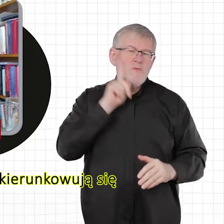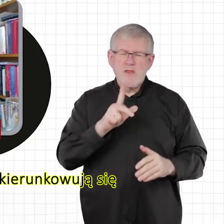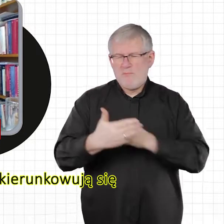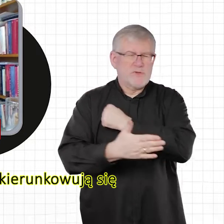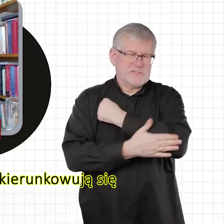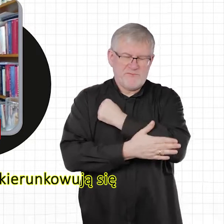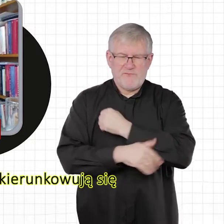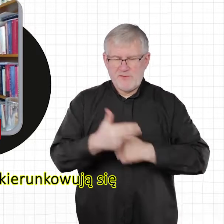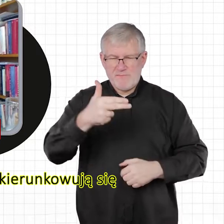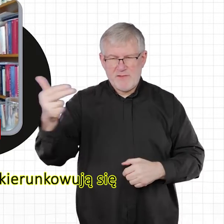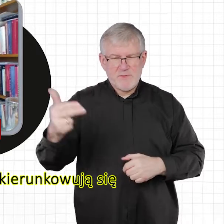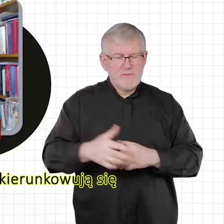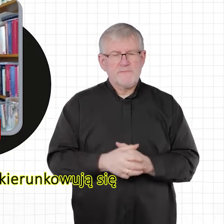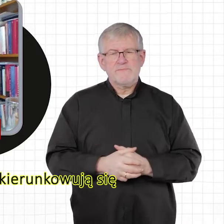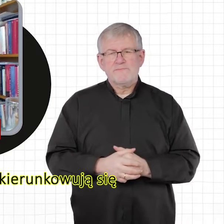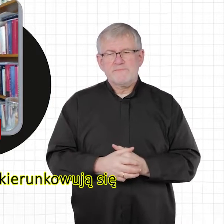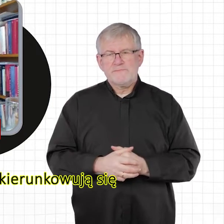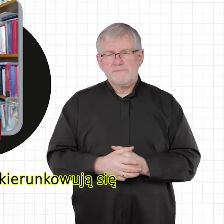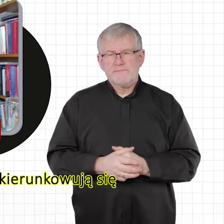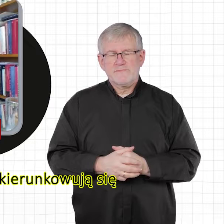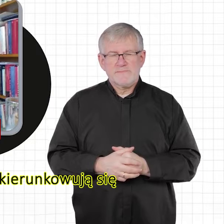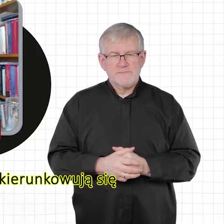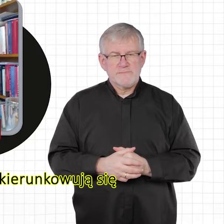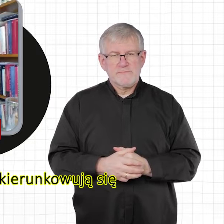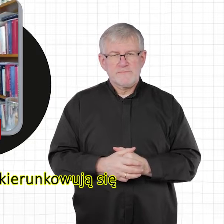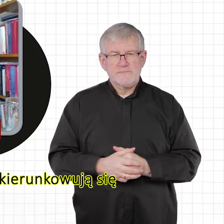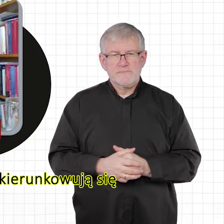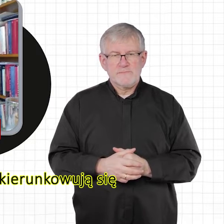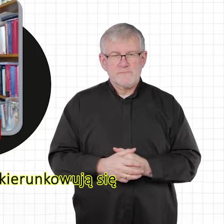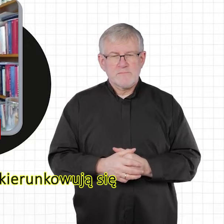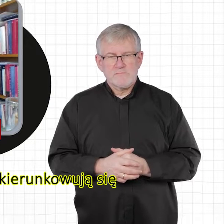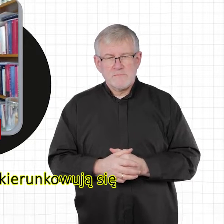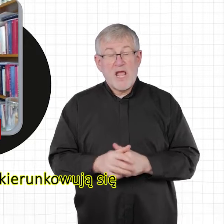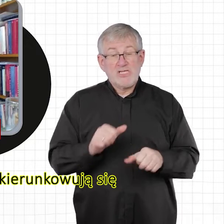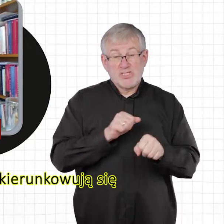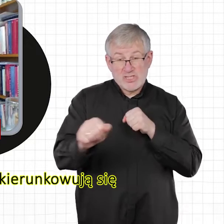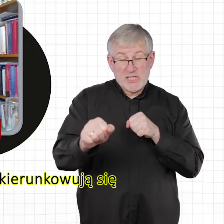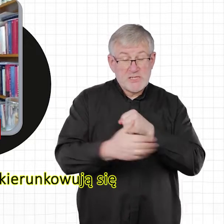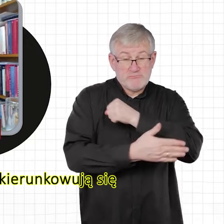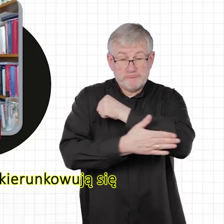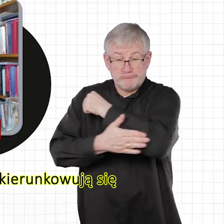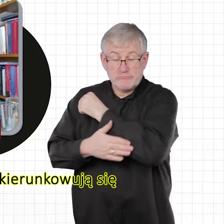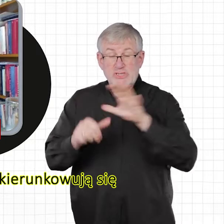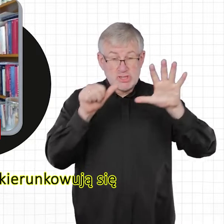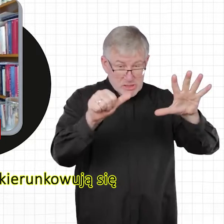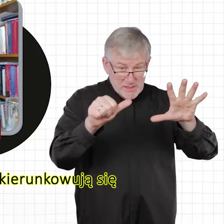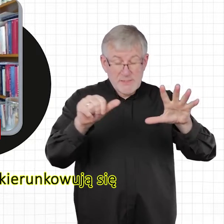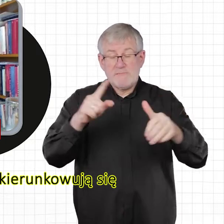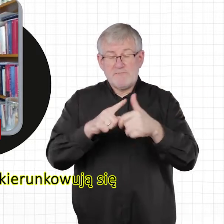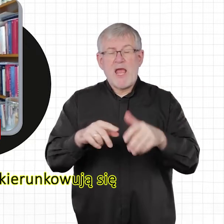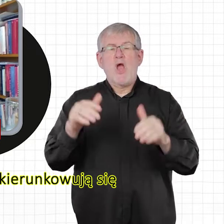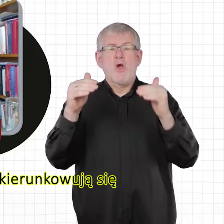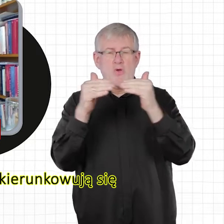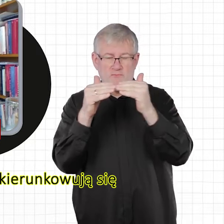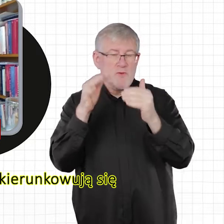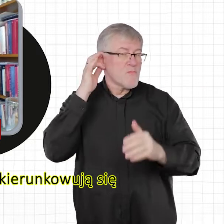primary schools that are especially aiming on these subjects. Like they have like